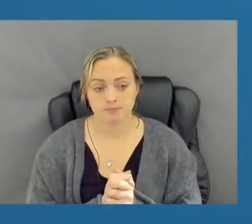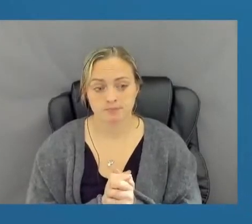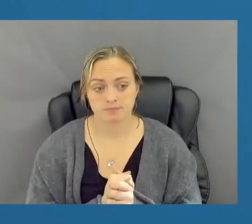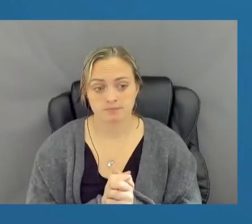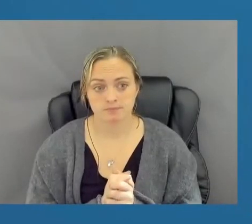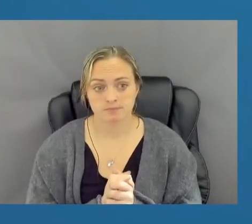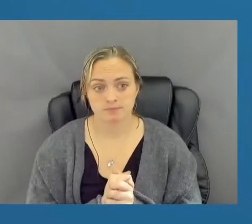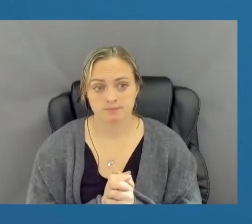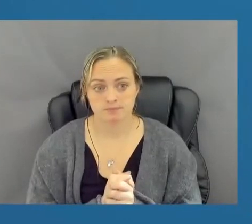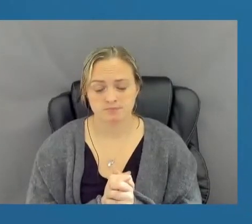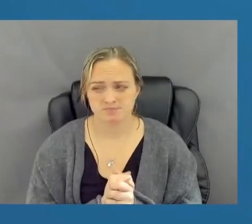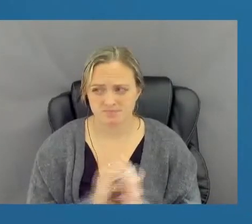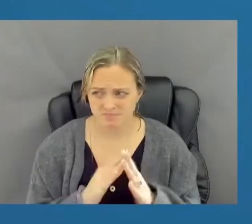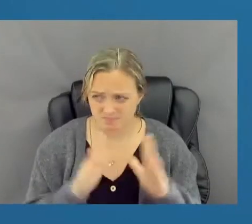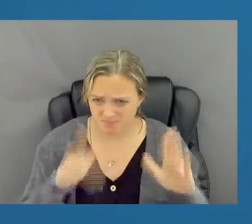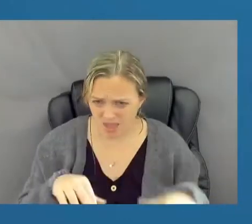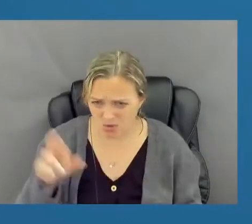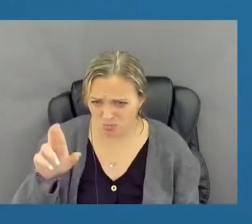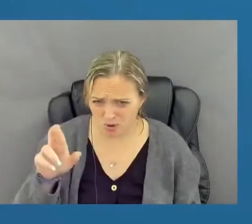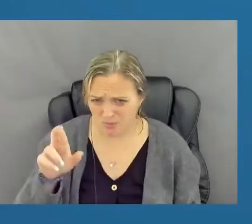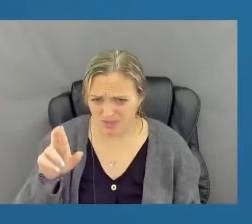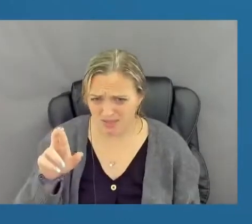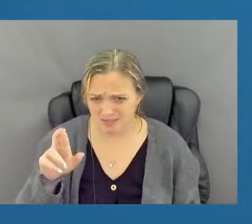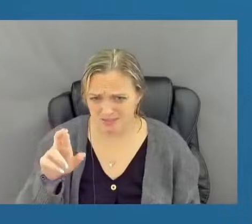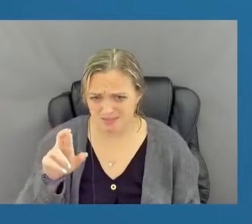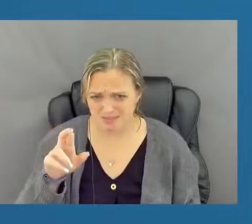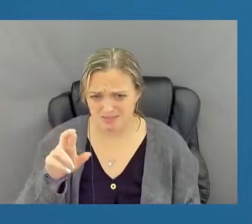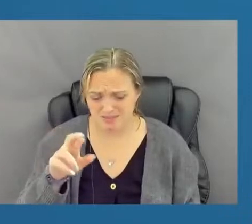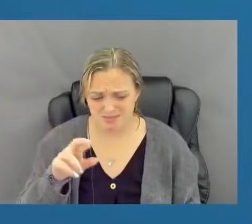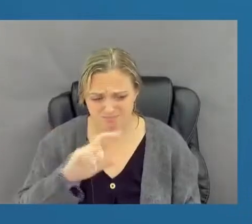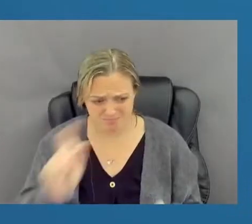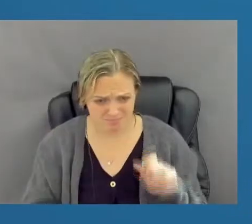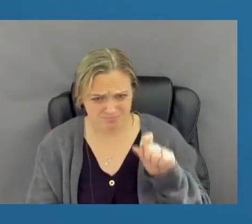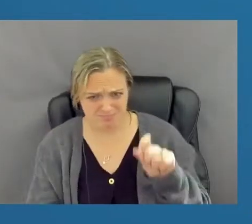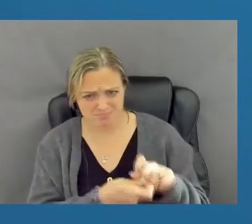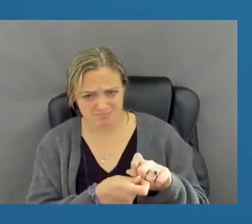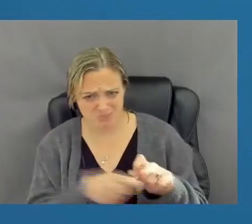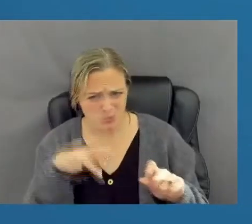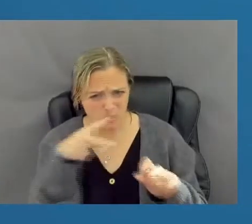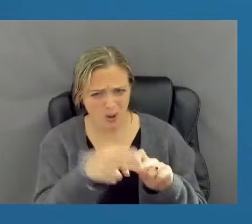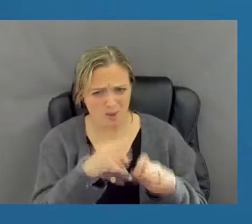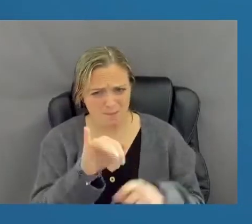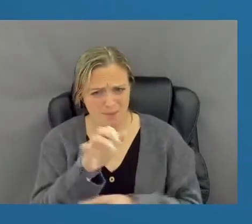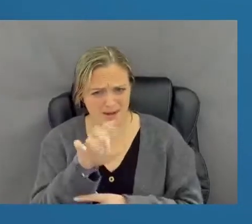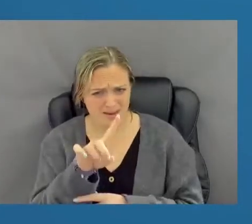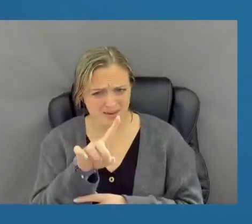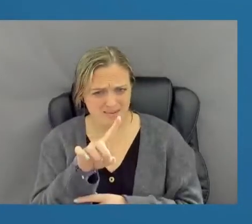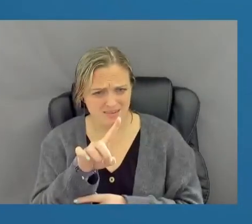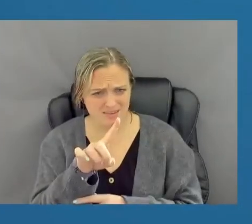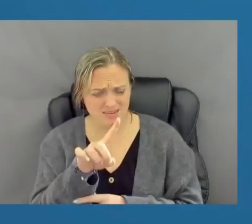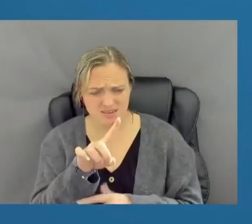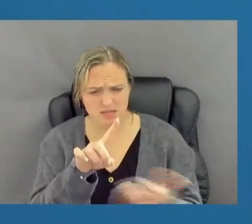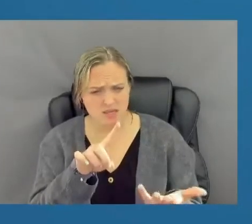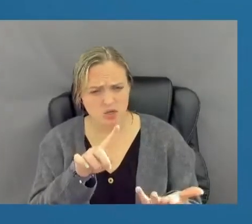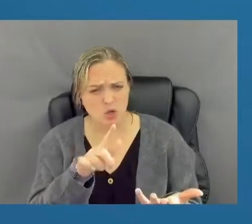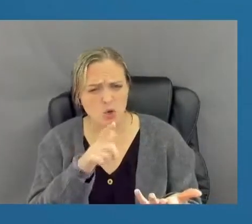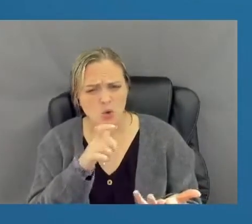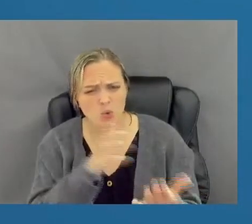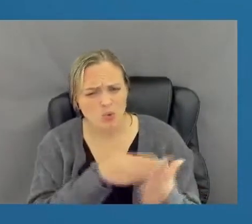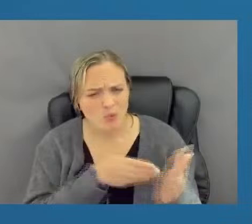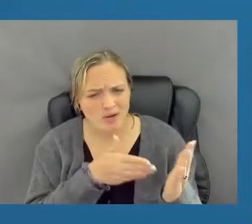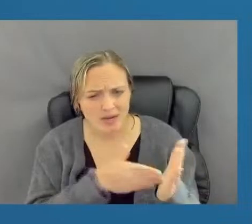House Republicans going after Medicaid. Let's think about what that means, who they are standing up against